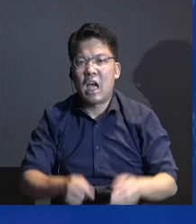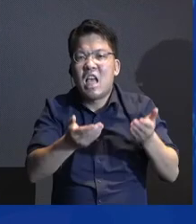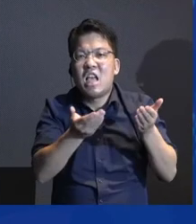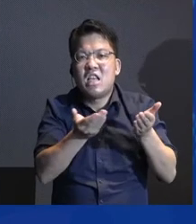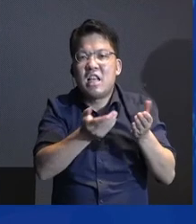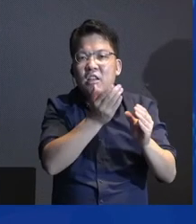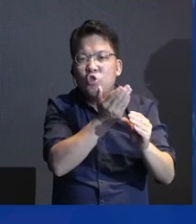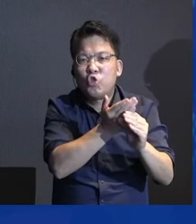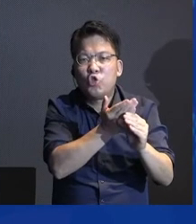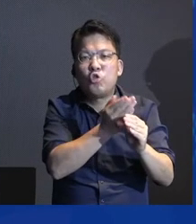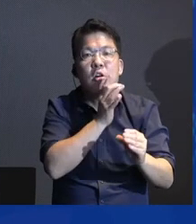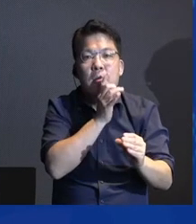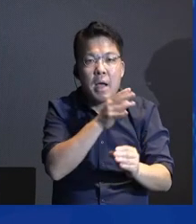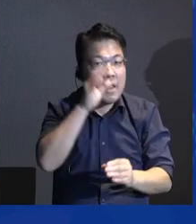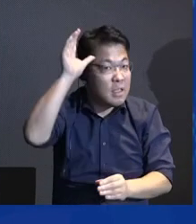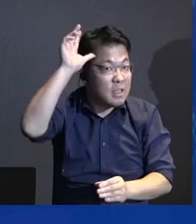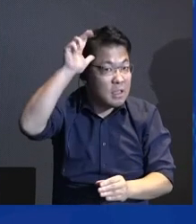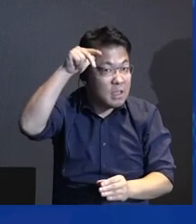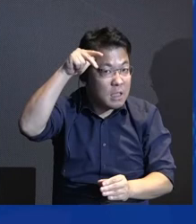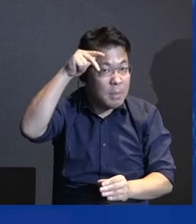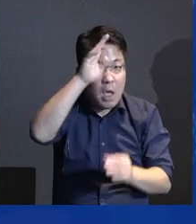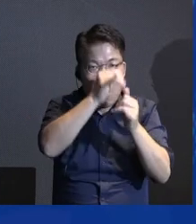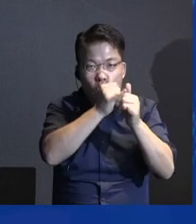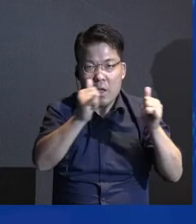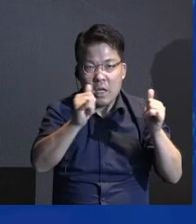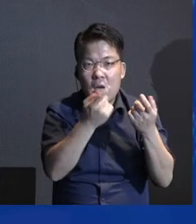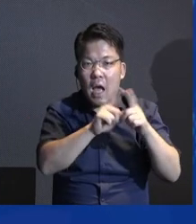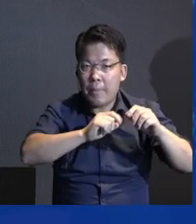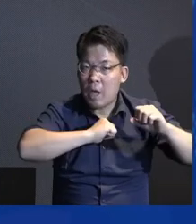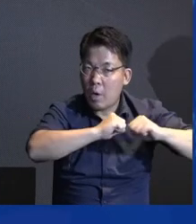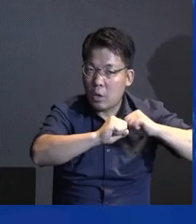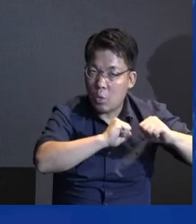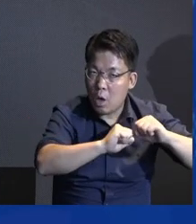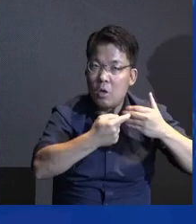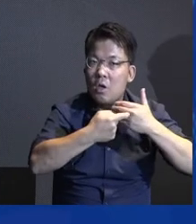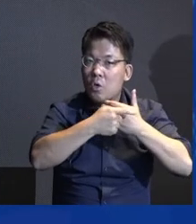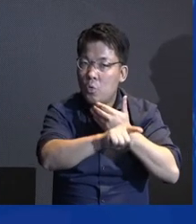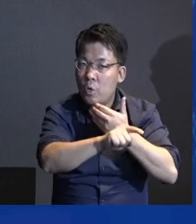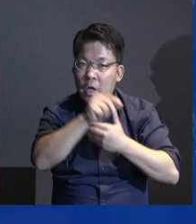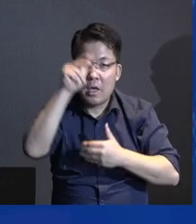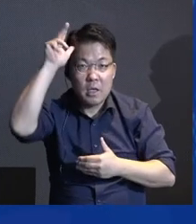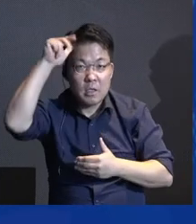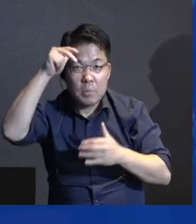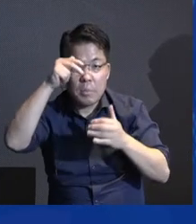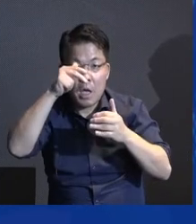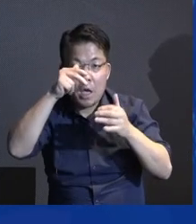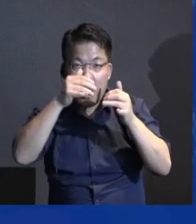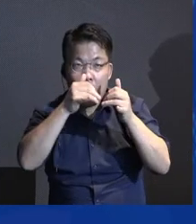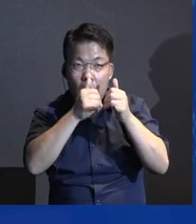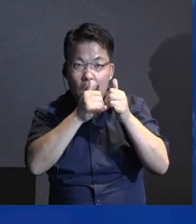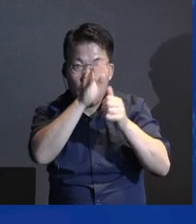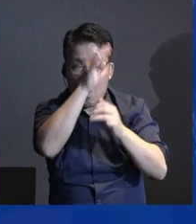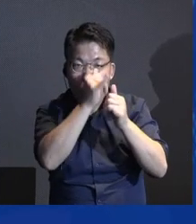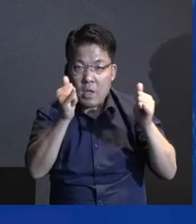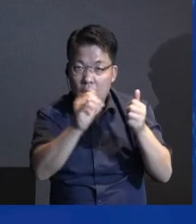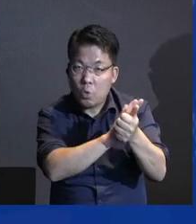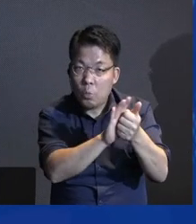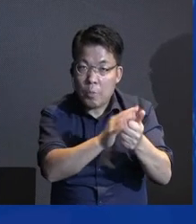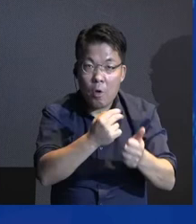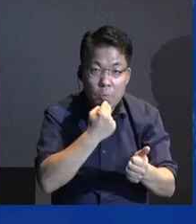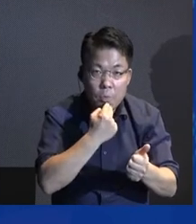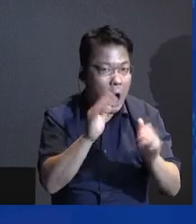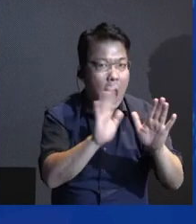otherwise cannot deal with them. A perfect social security system risks weakening a culture